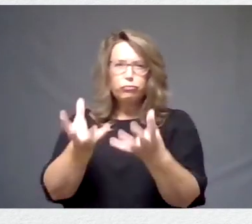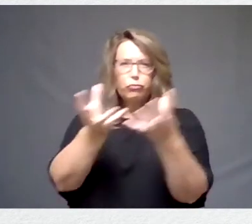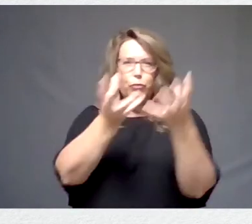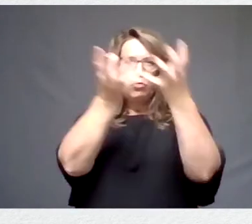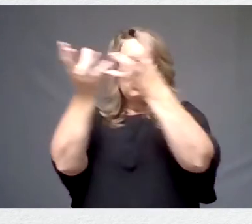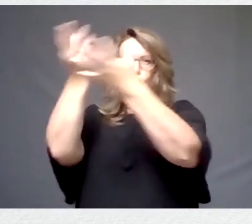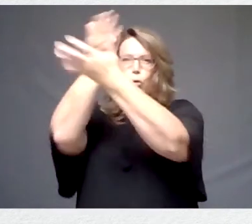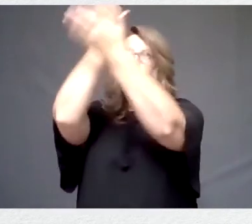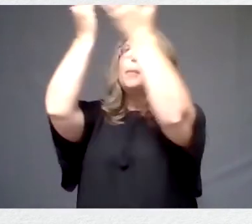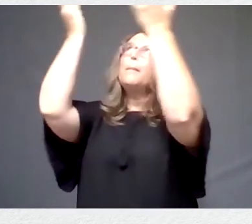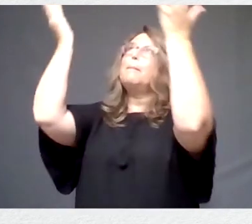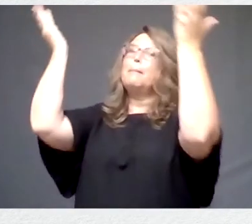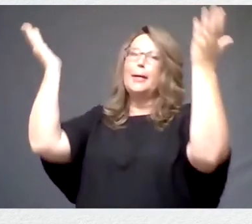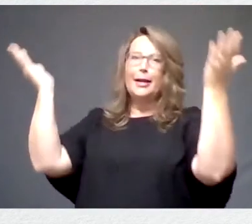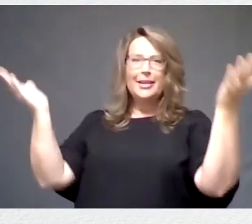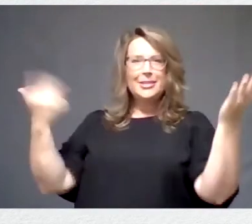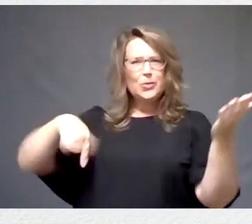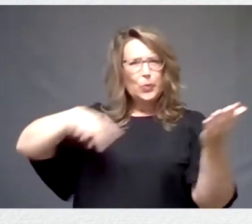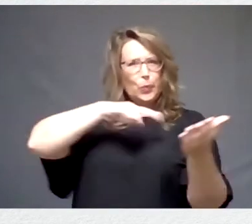space on which we live.